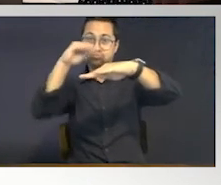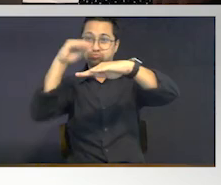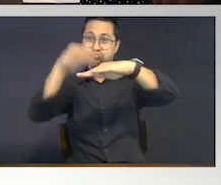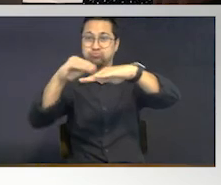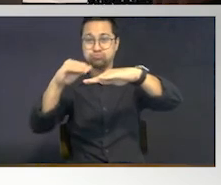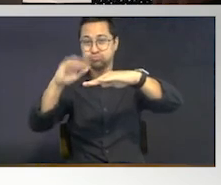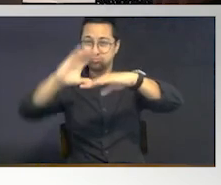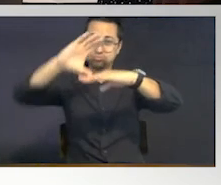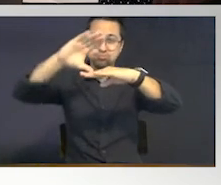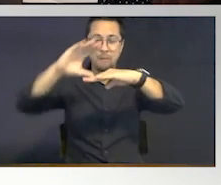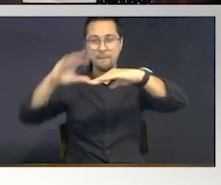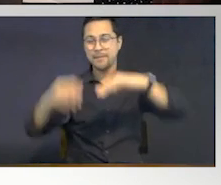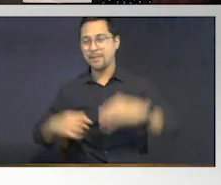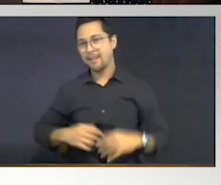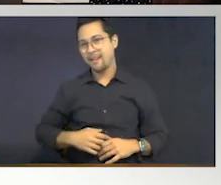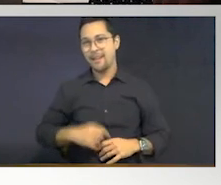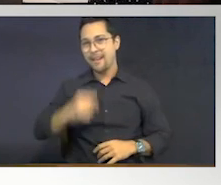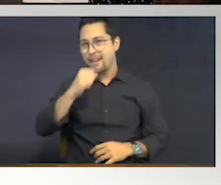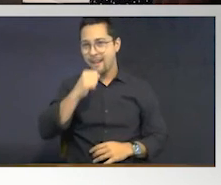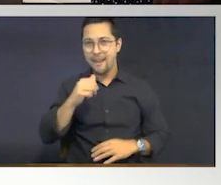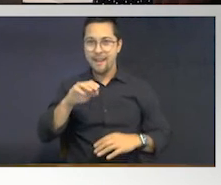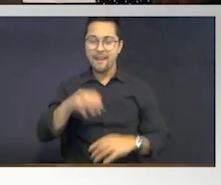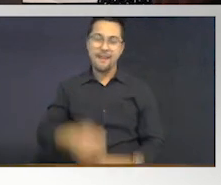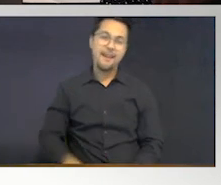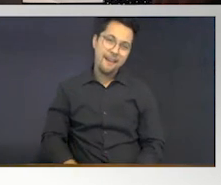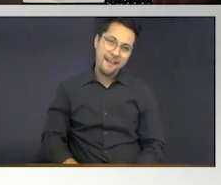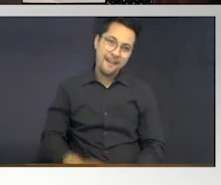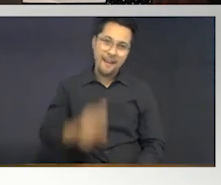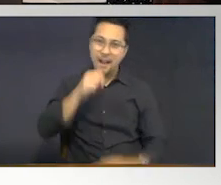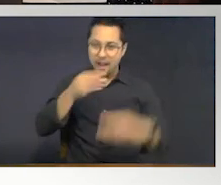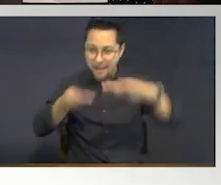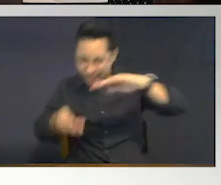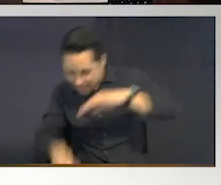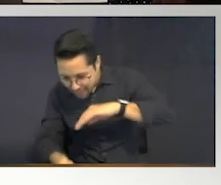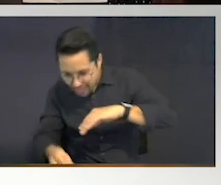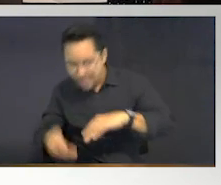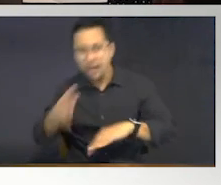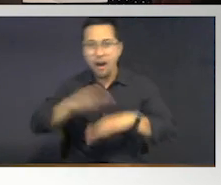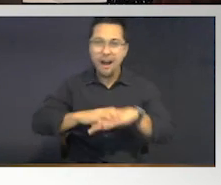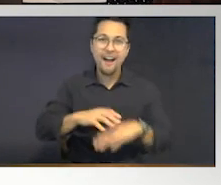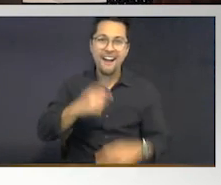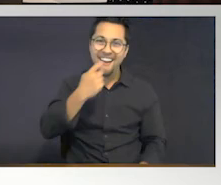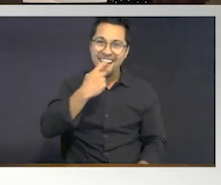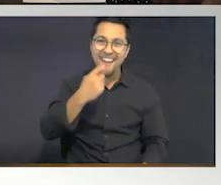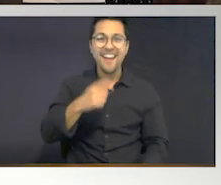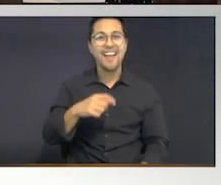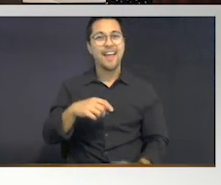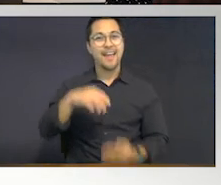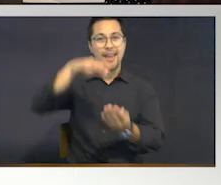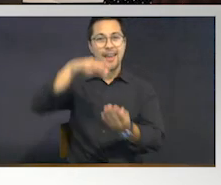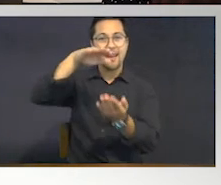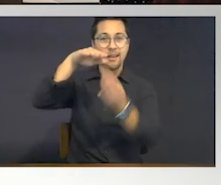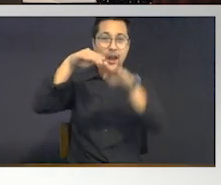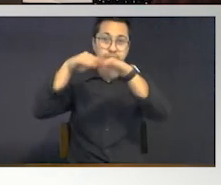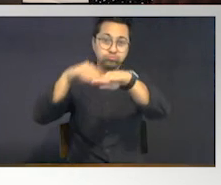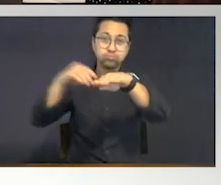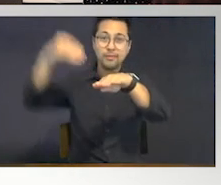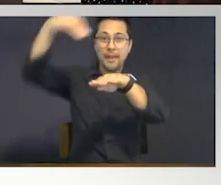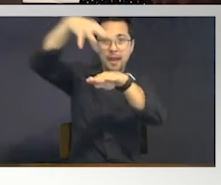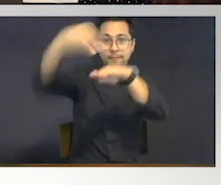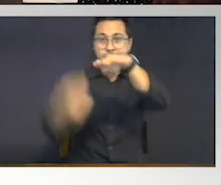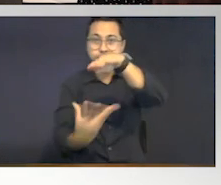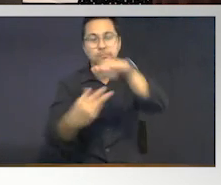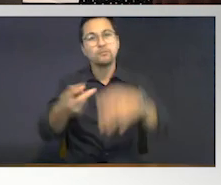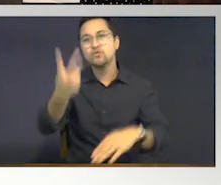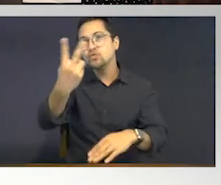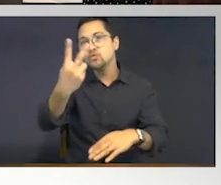one page in once and not have to like lay each one down on the glass, you know, and it does double-sided and all that stuff. So,